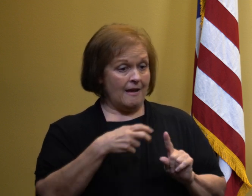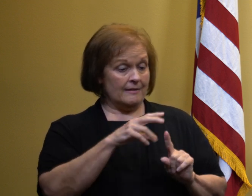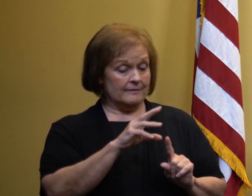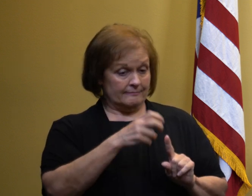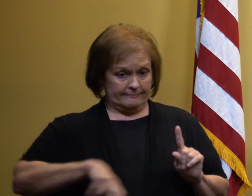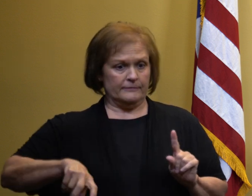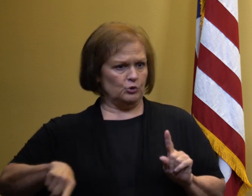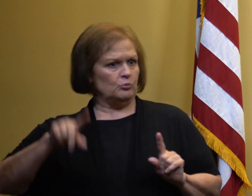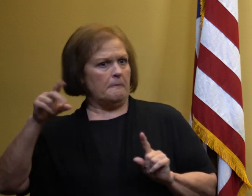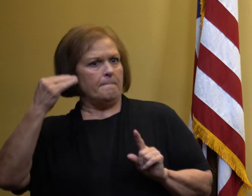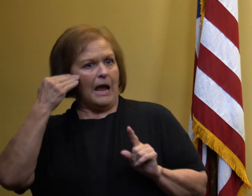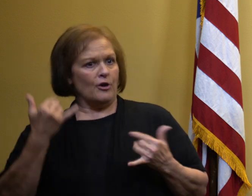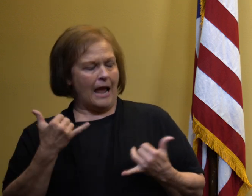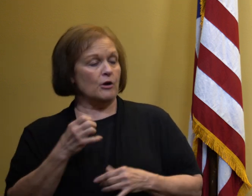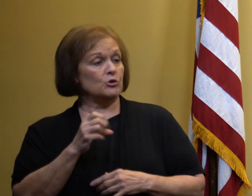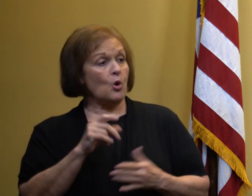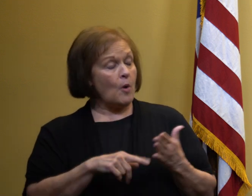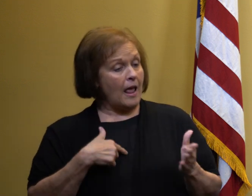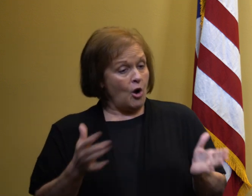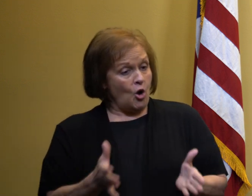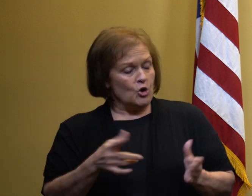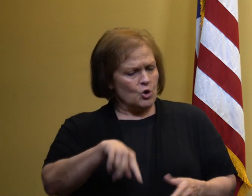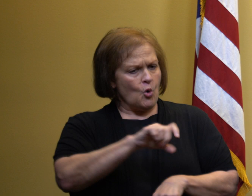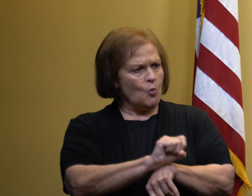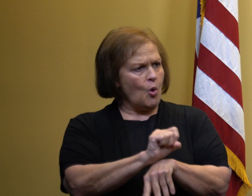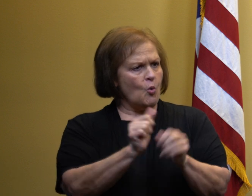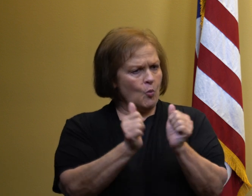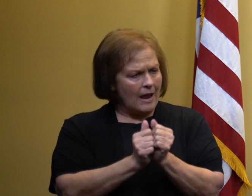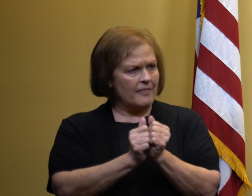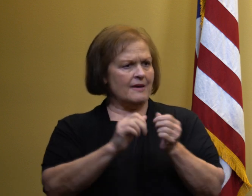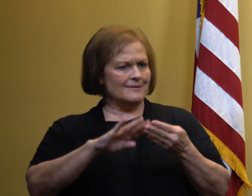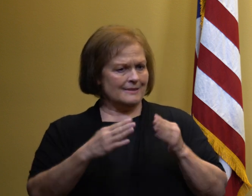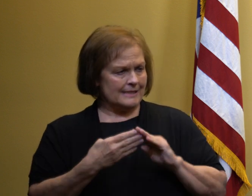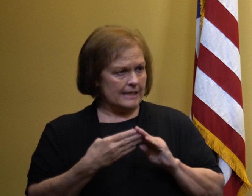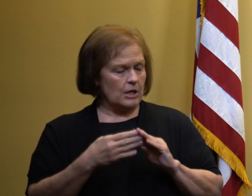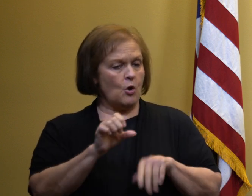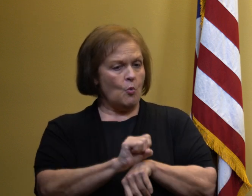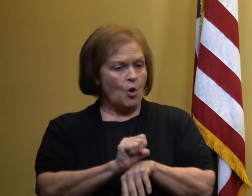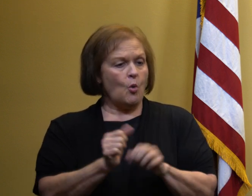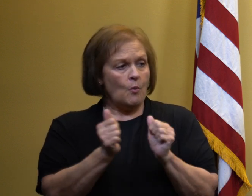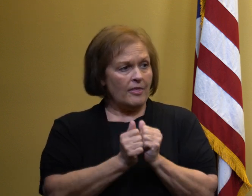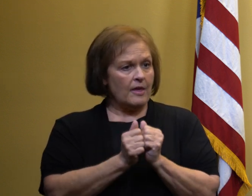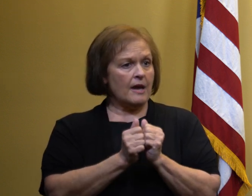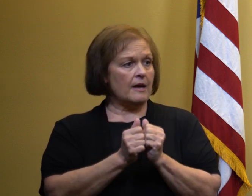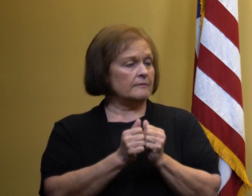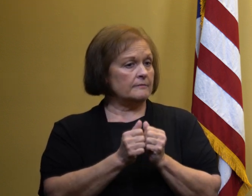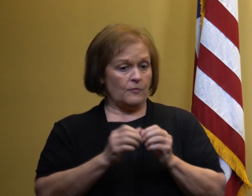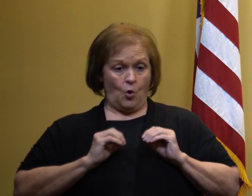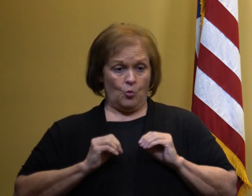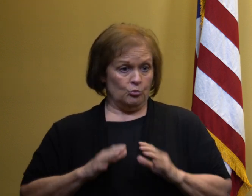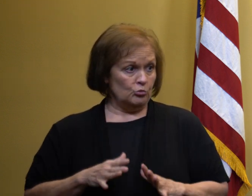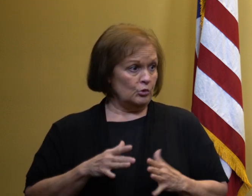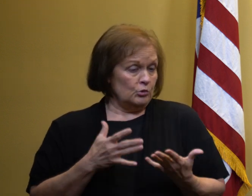mayor's chair. So what I would urge, work with the city, work with even the